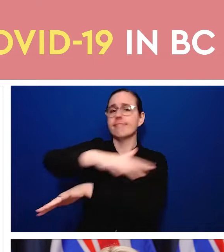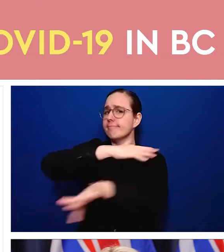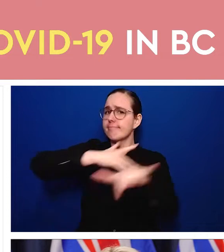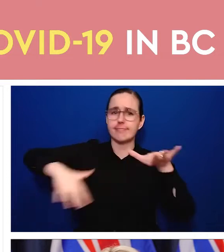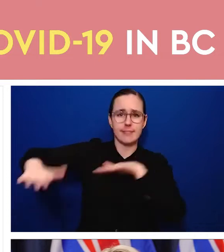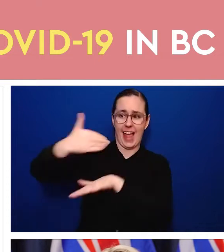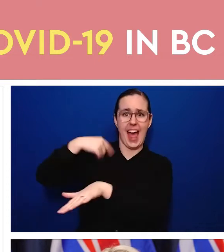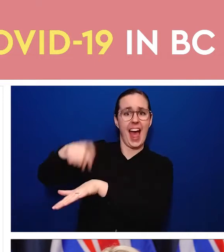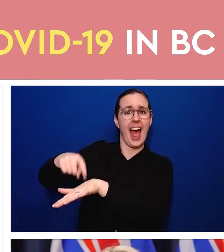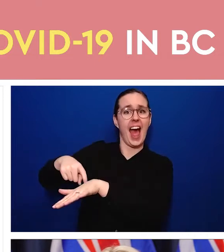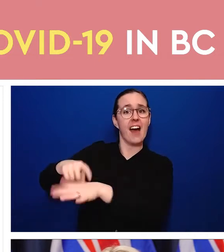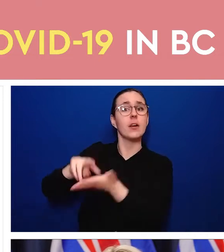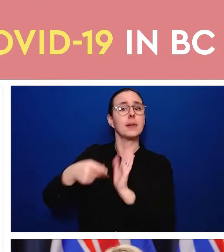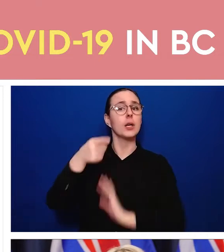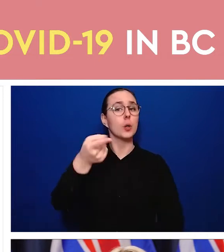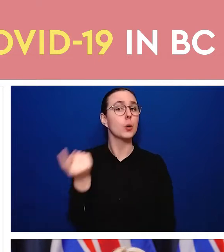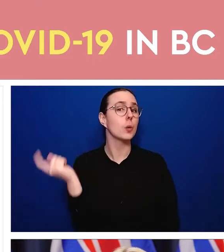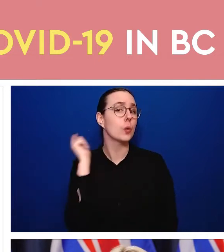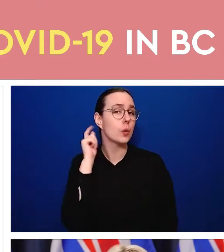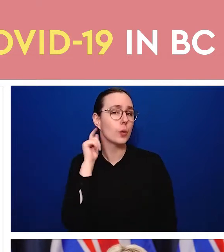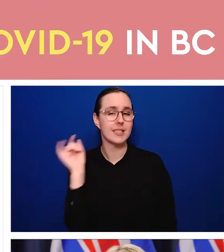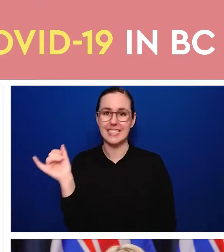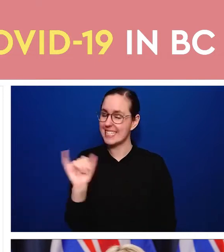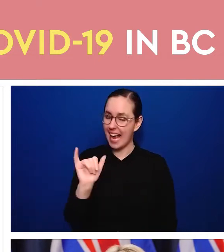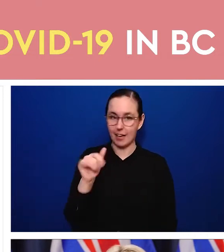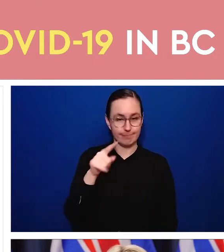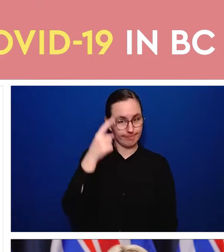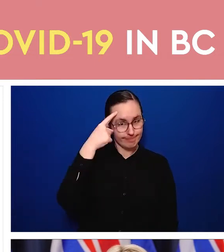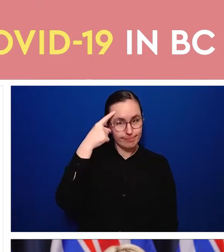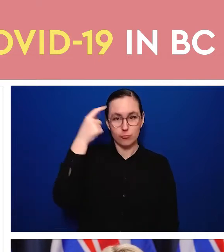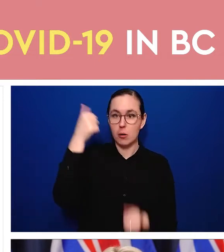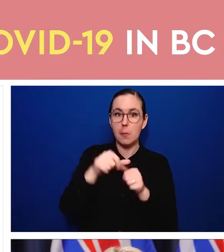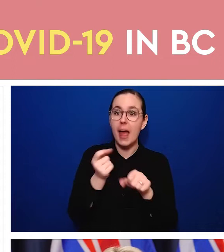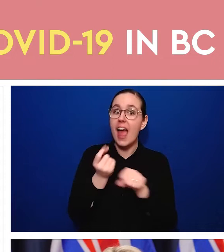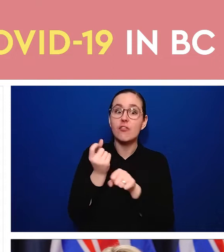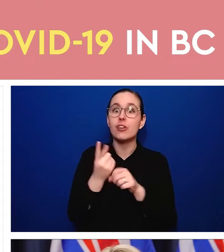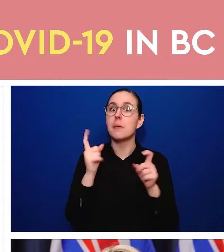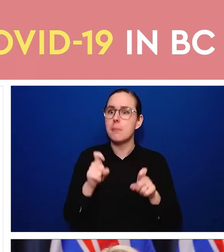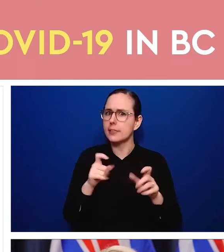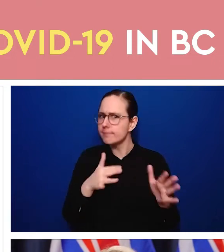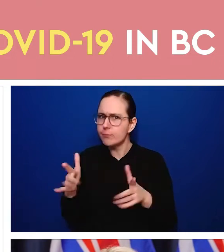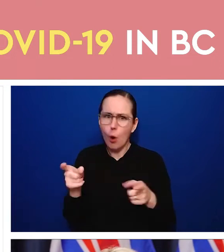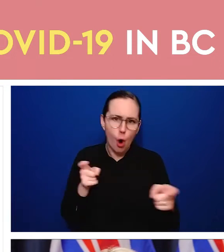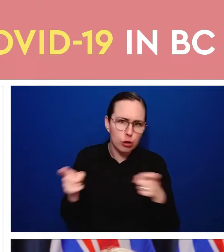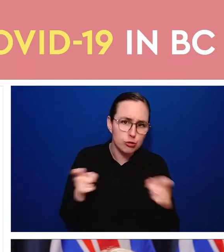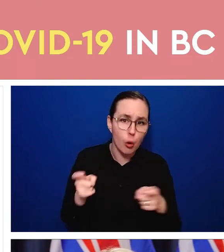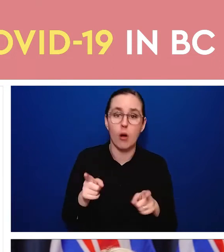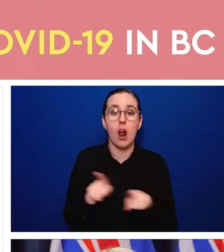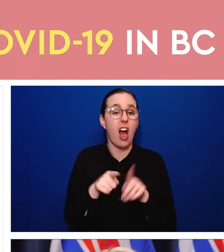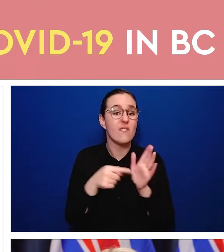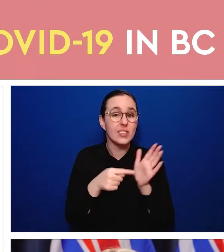and manage in an ongoing basis, along with the other serious respiratory illnesses like influenza and